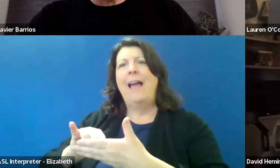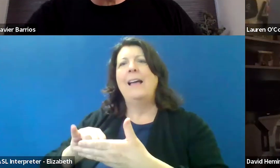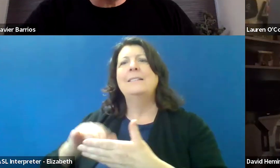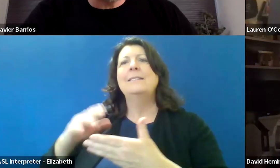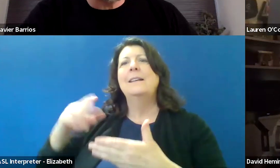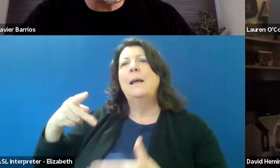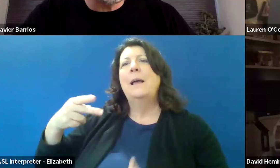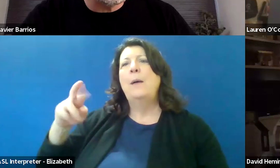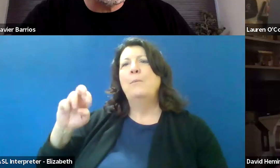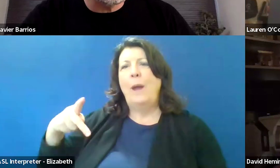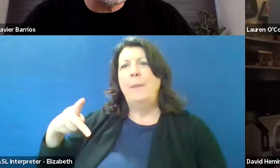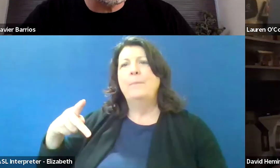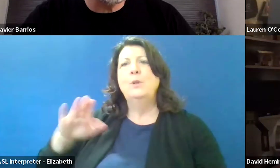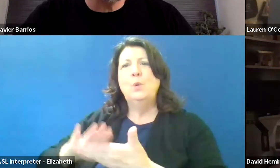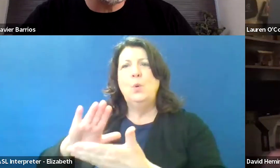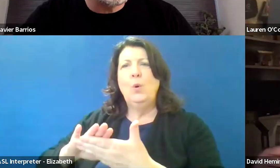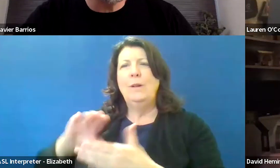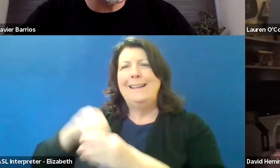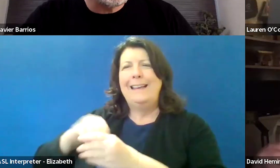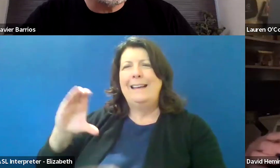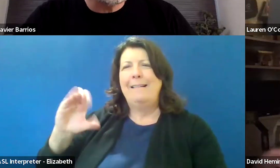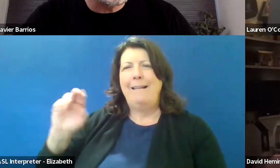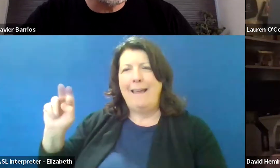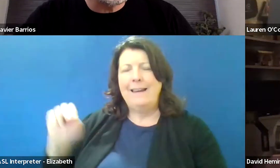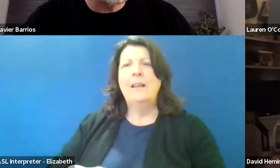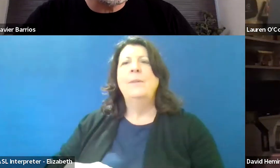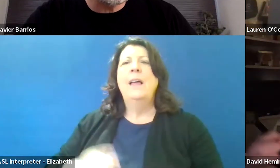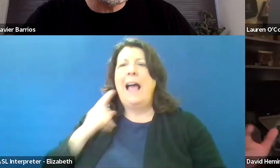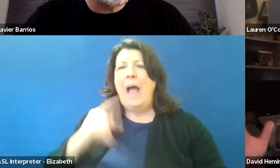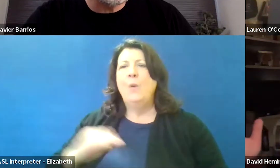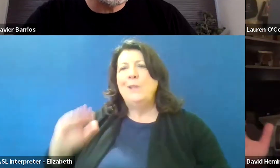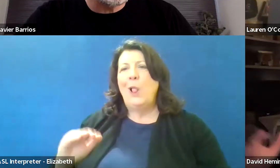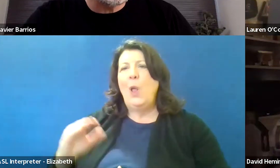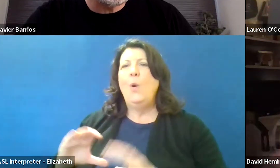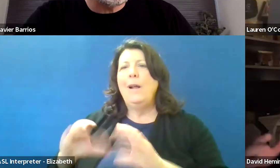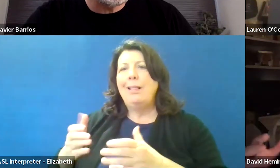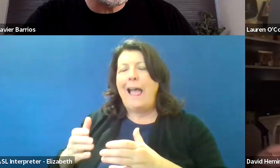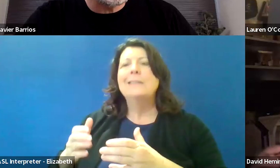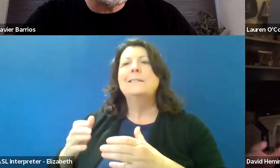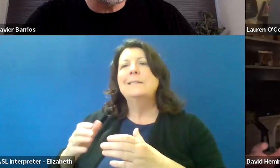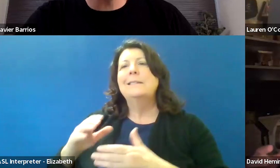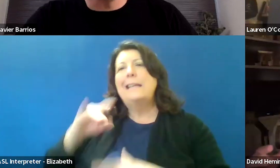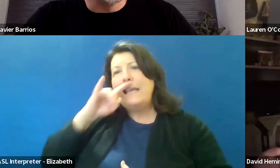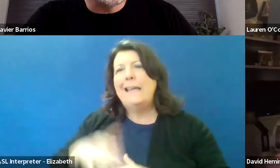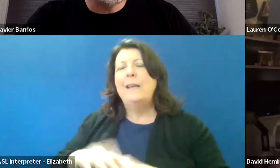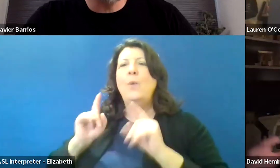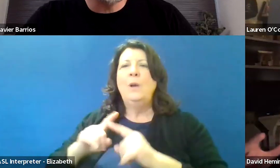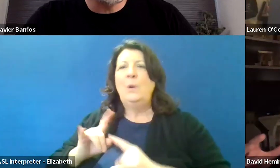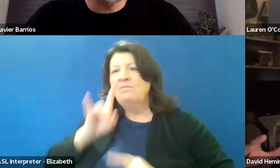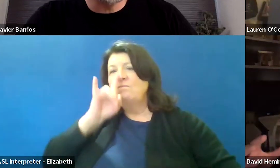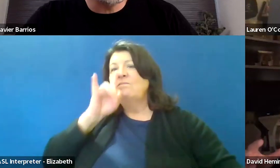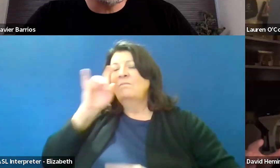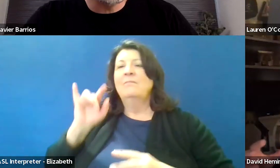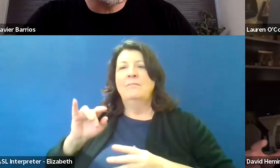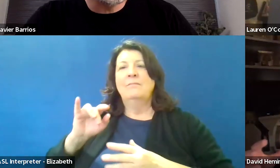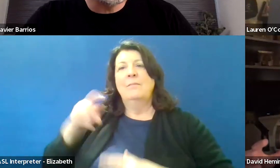middle class kid going to this sort of high tone prep school where my dad ended up teaching. My parents had divorced in the late 60s, and